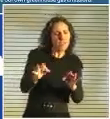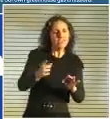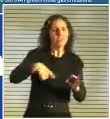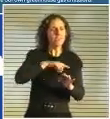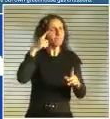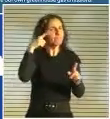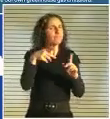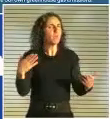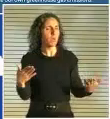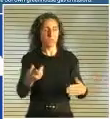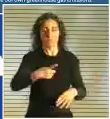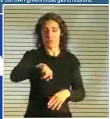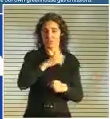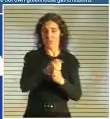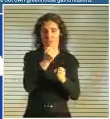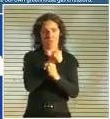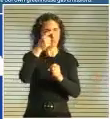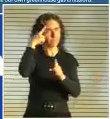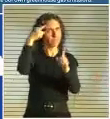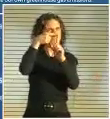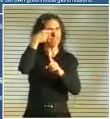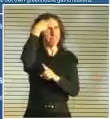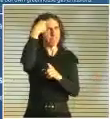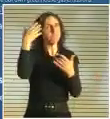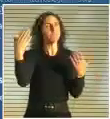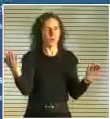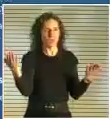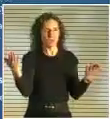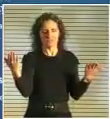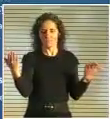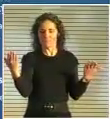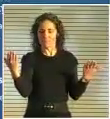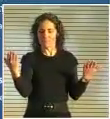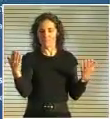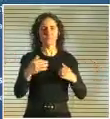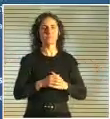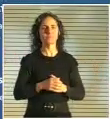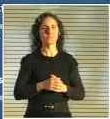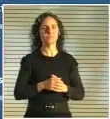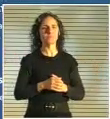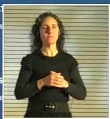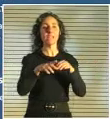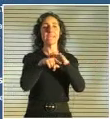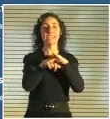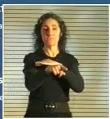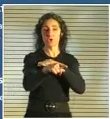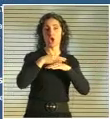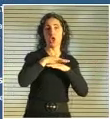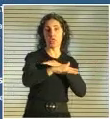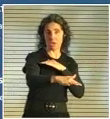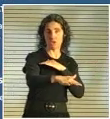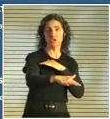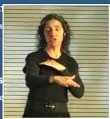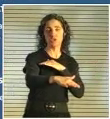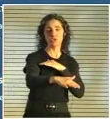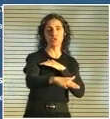the mission is obviously, we're gonna work on ocean stewardship. We're working for a healthy ocean for sustainable